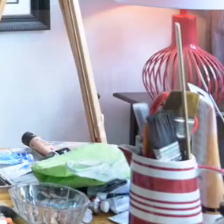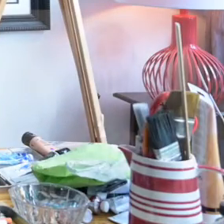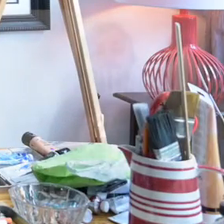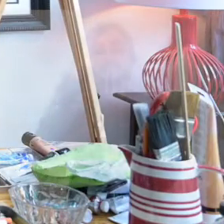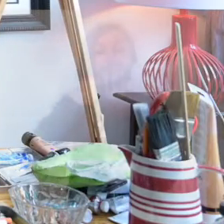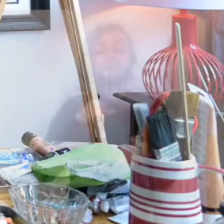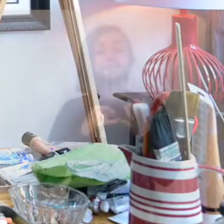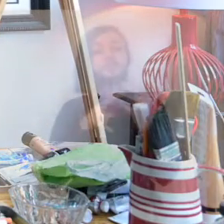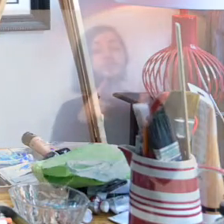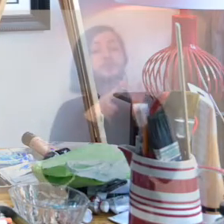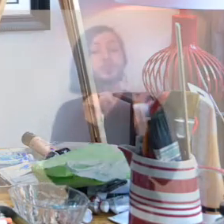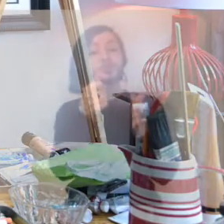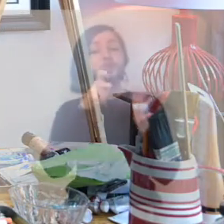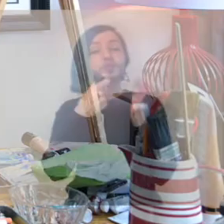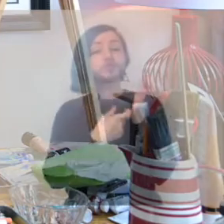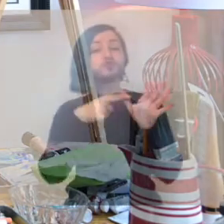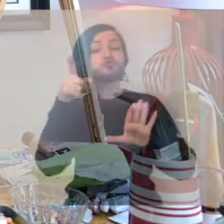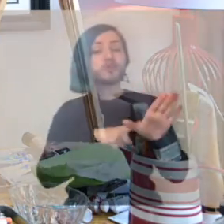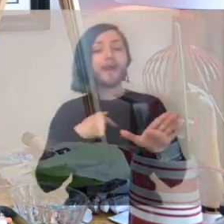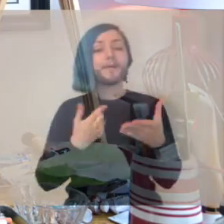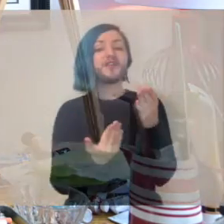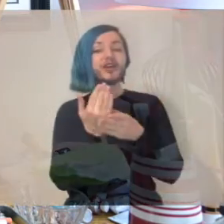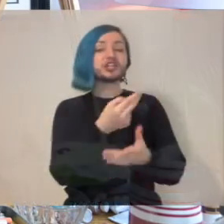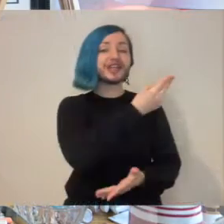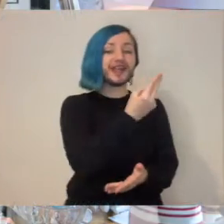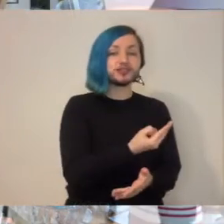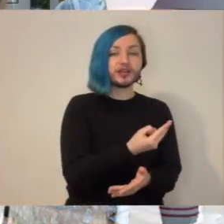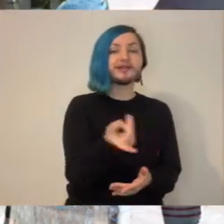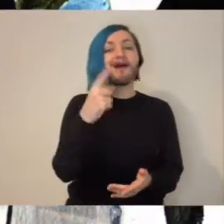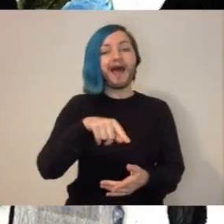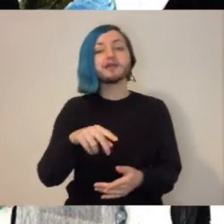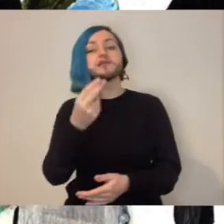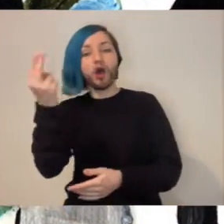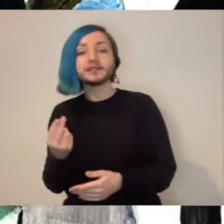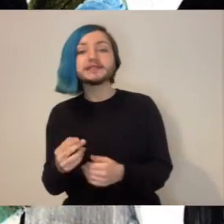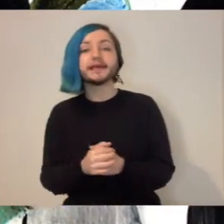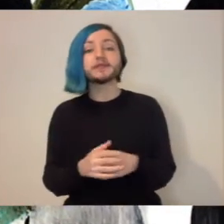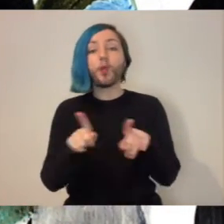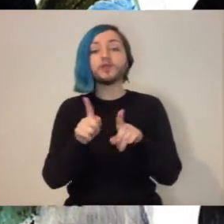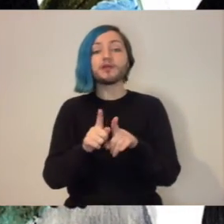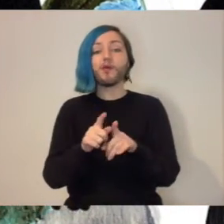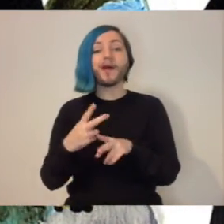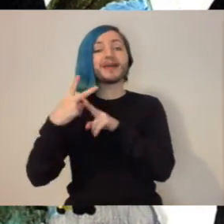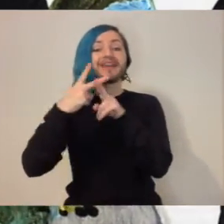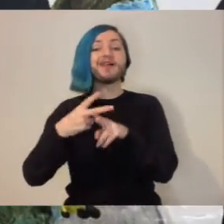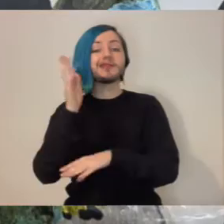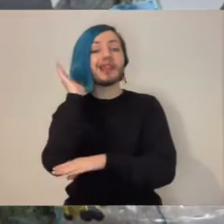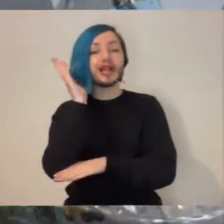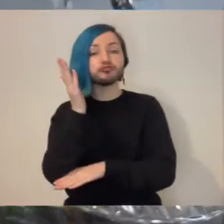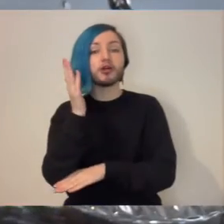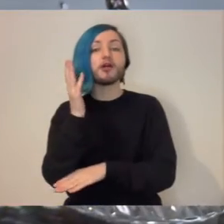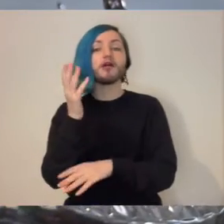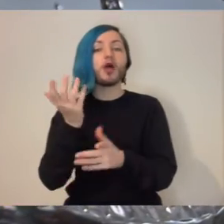Hi there, I'm Sue Dray. I'm a fashion illustrator stroke artist, and I'm also a guest